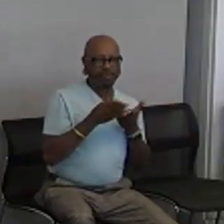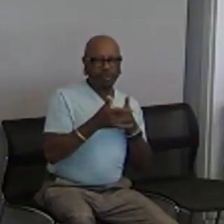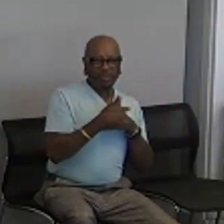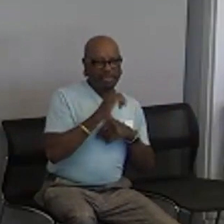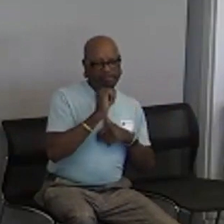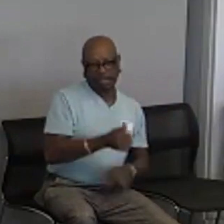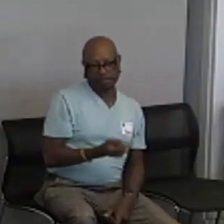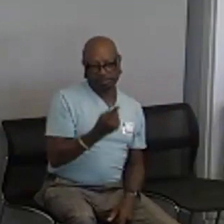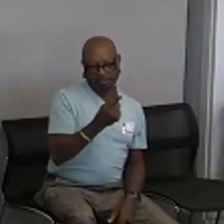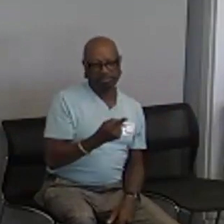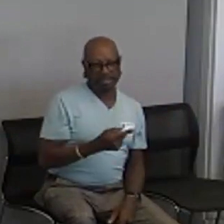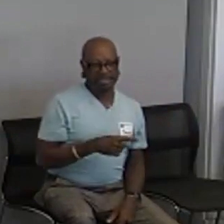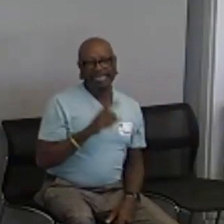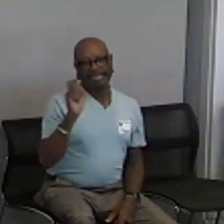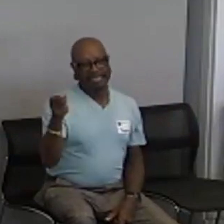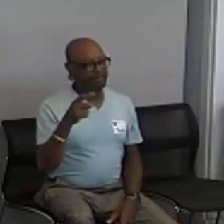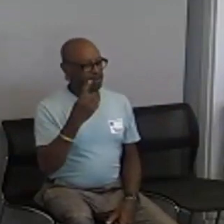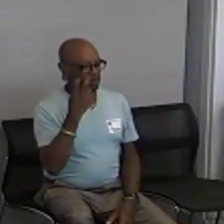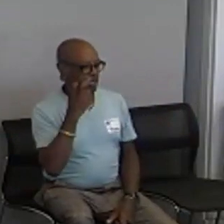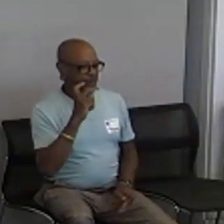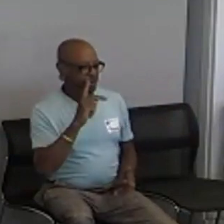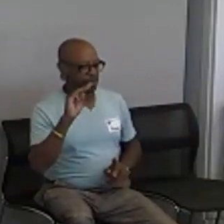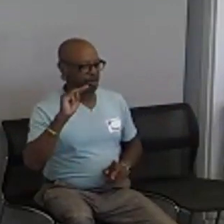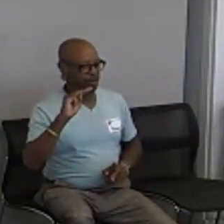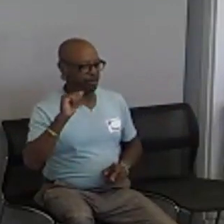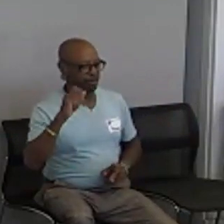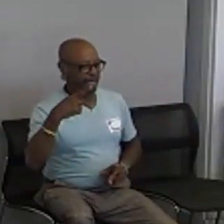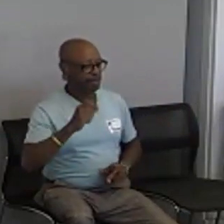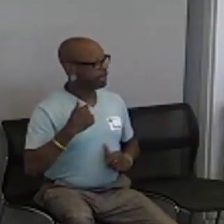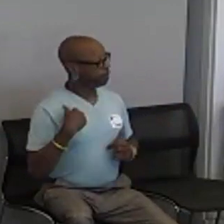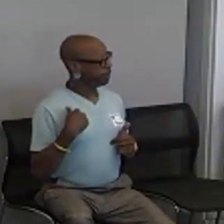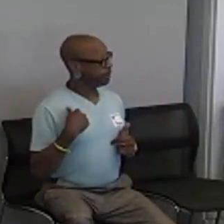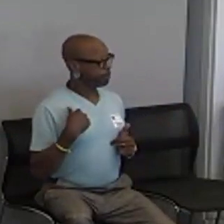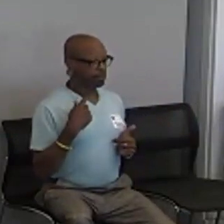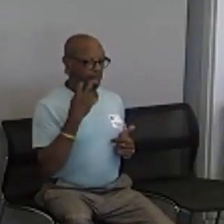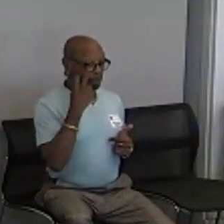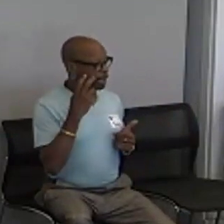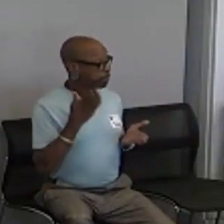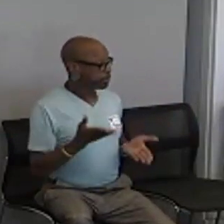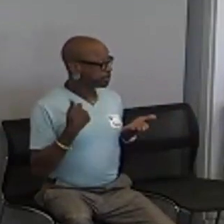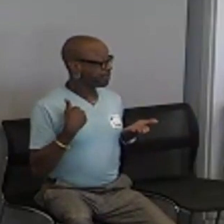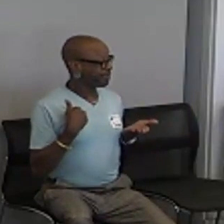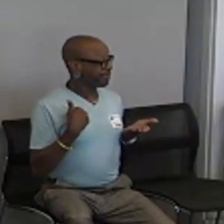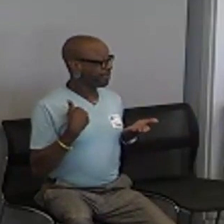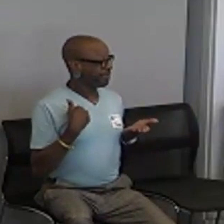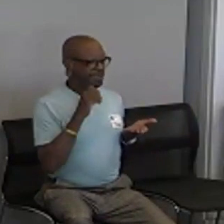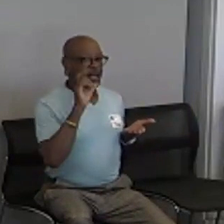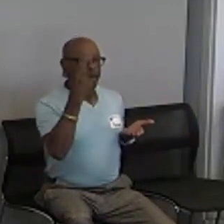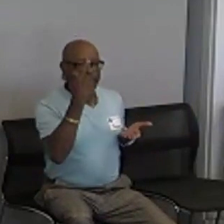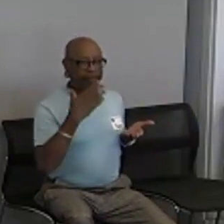time giving blind people maps. And I, as a blind person, and as not just from my own experience, but